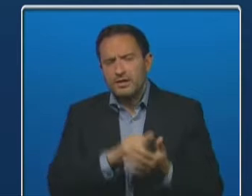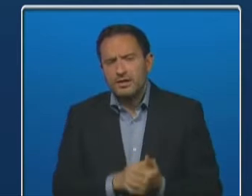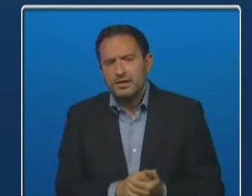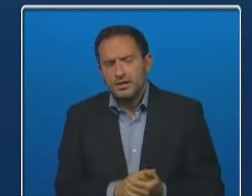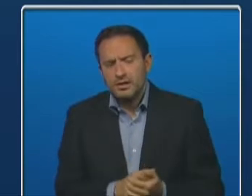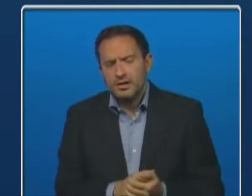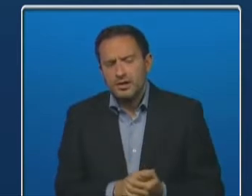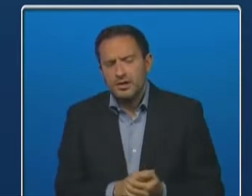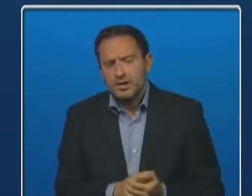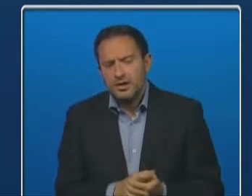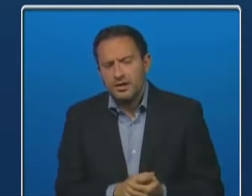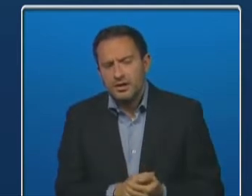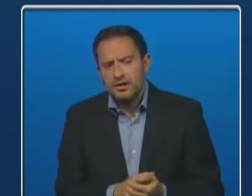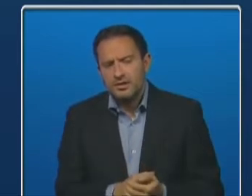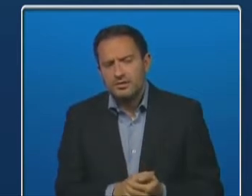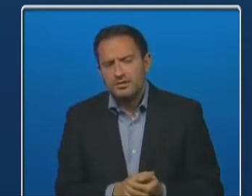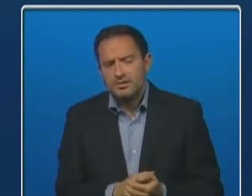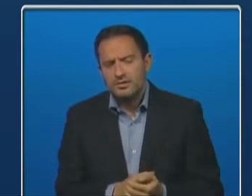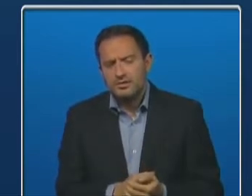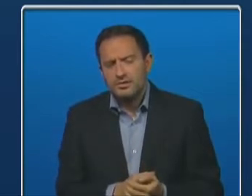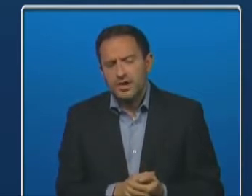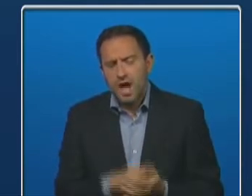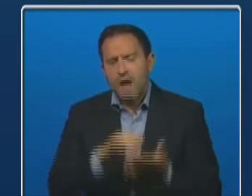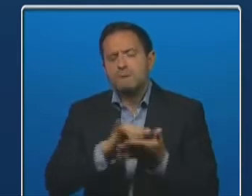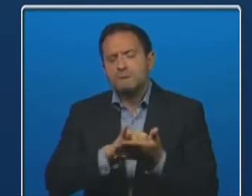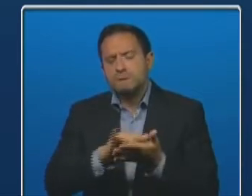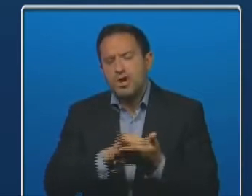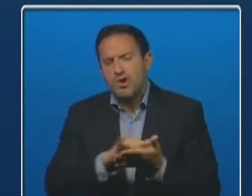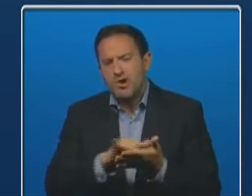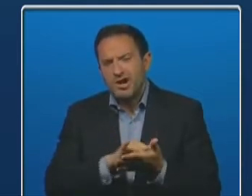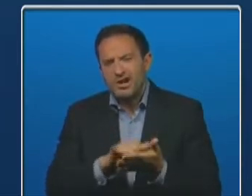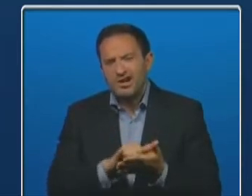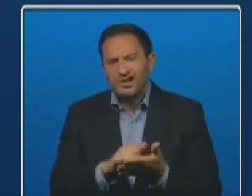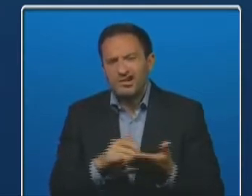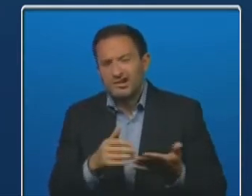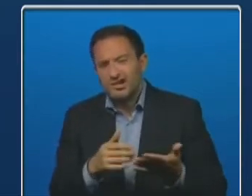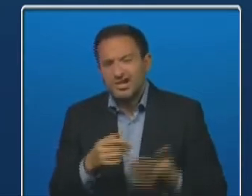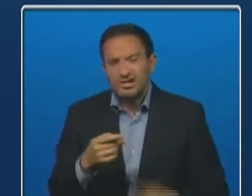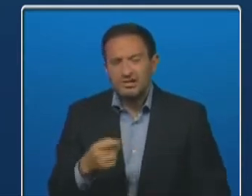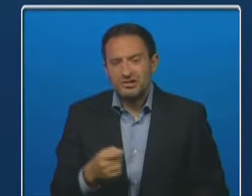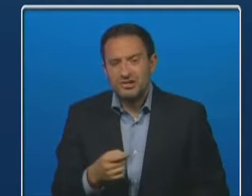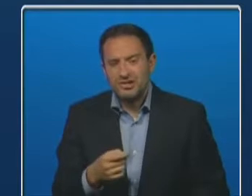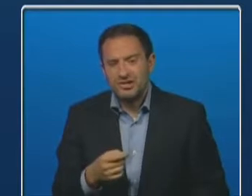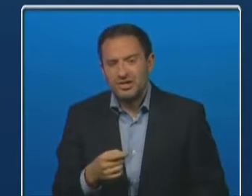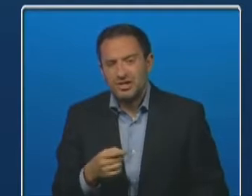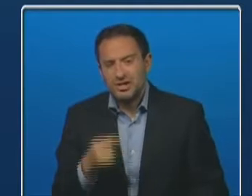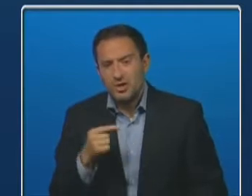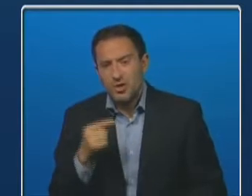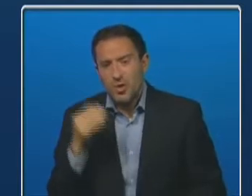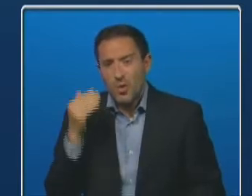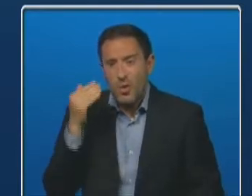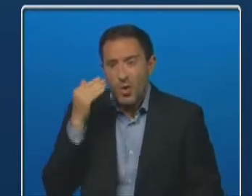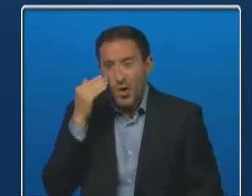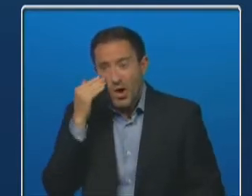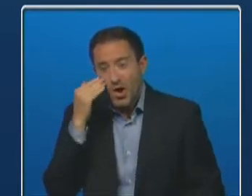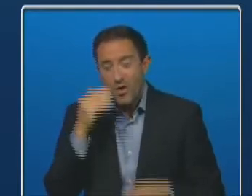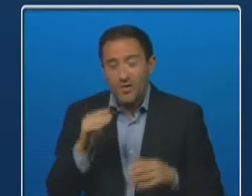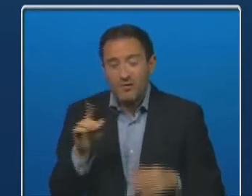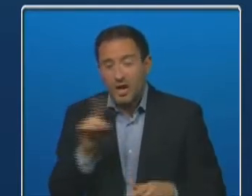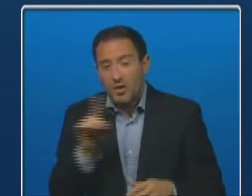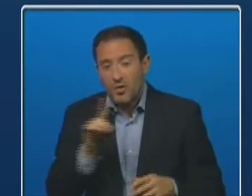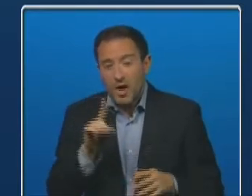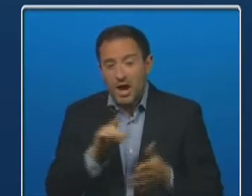sure if you know, but just looking at New York specifically, is there any indication of where New York's population is going in terms